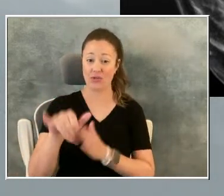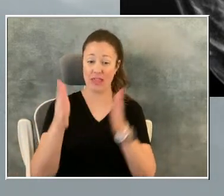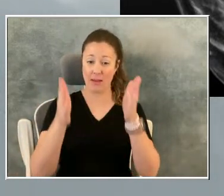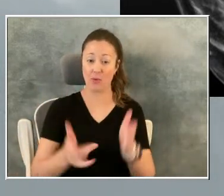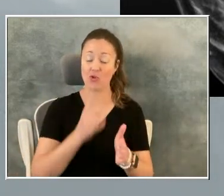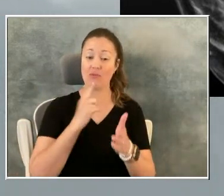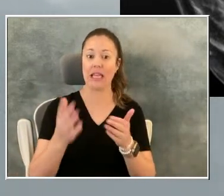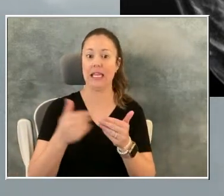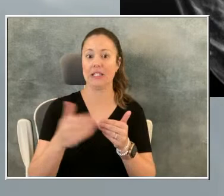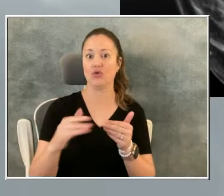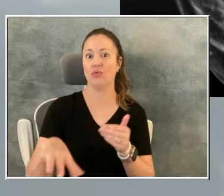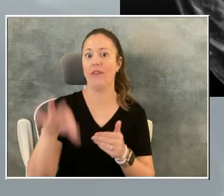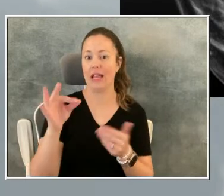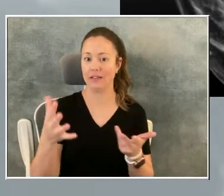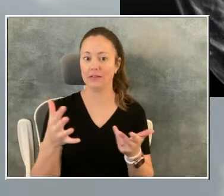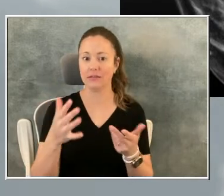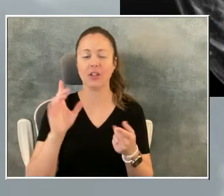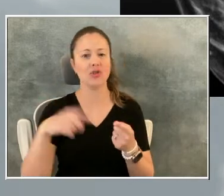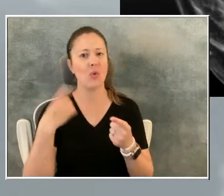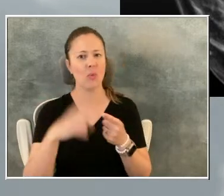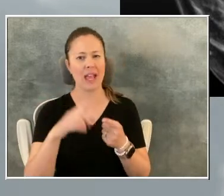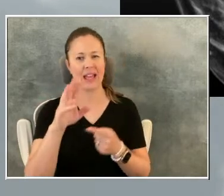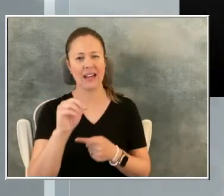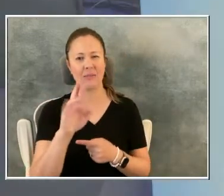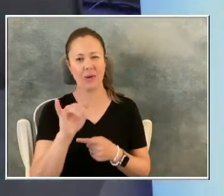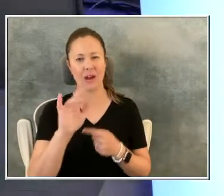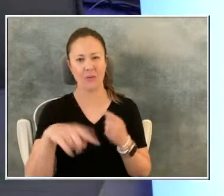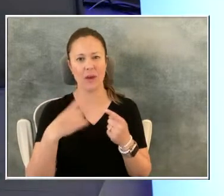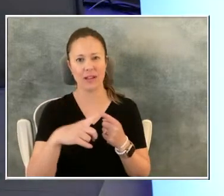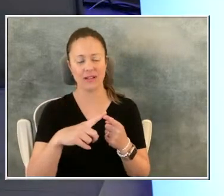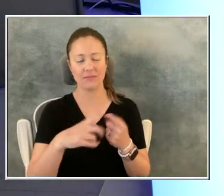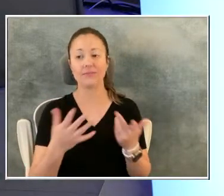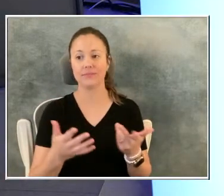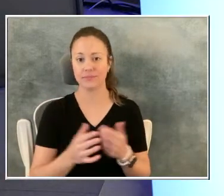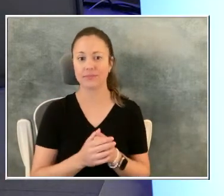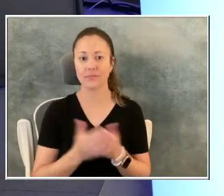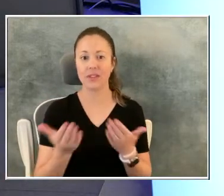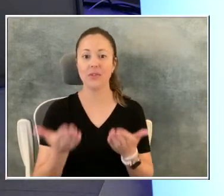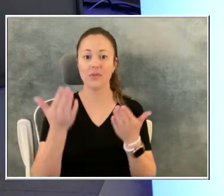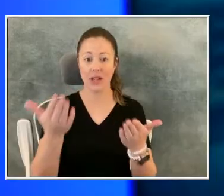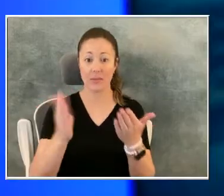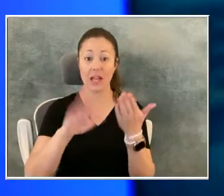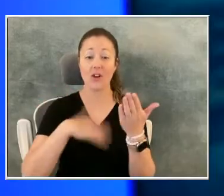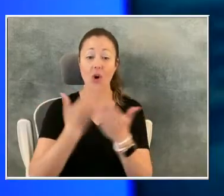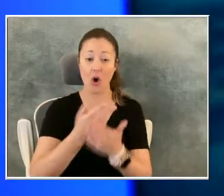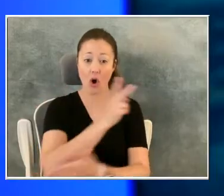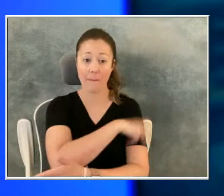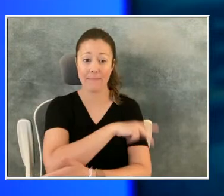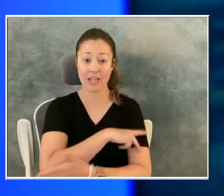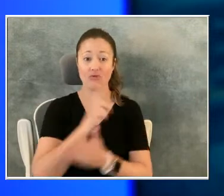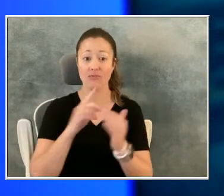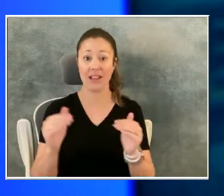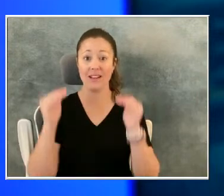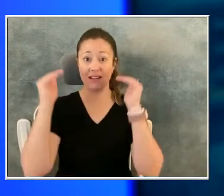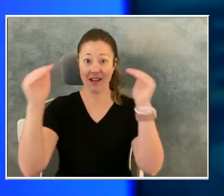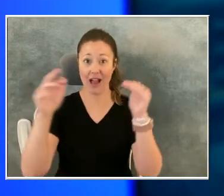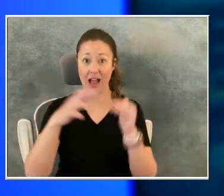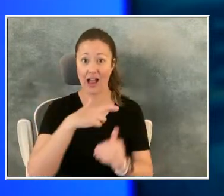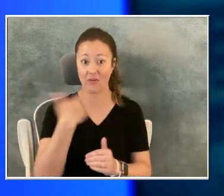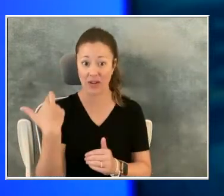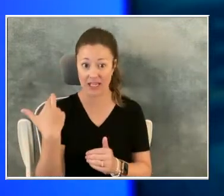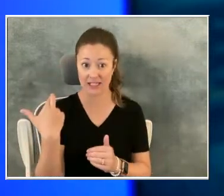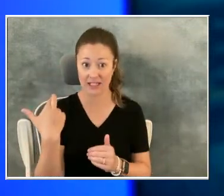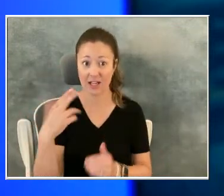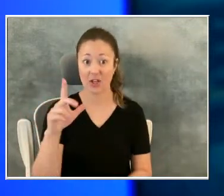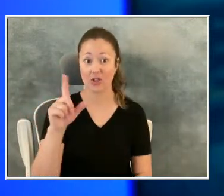MRI exam. So when should someone get one? So we recommend all patients who are high risk, so 20% or greater lifetime risk of